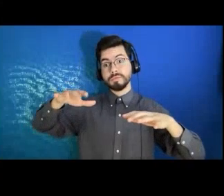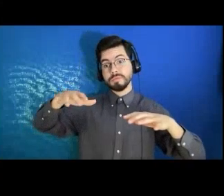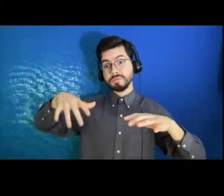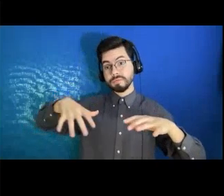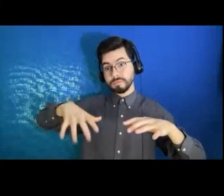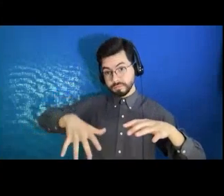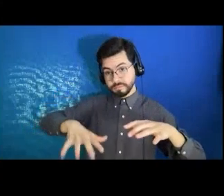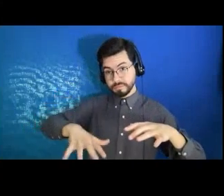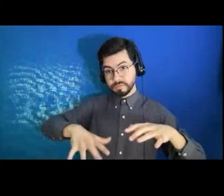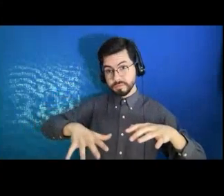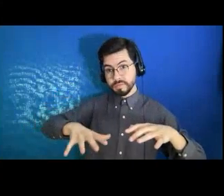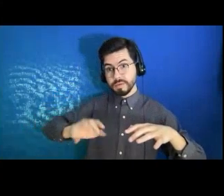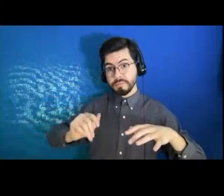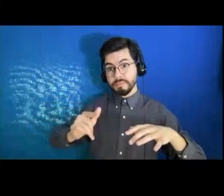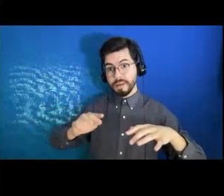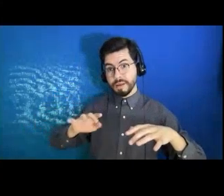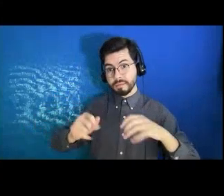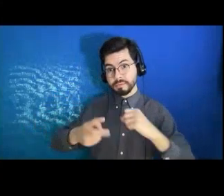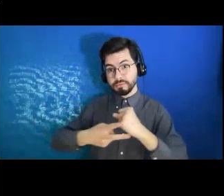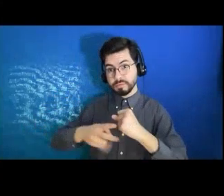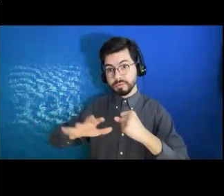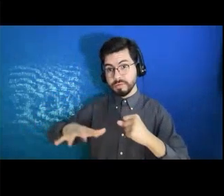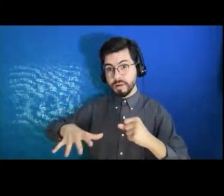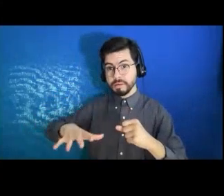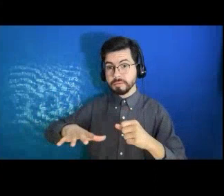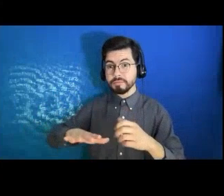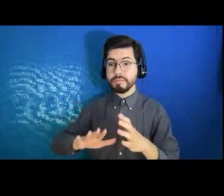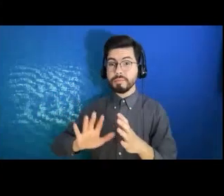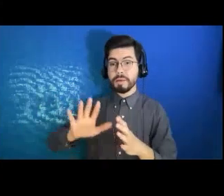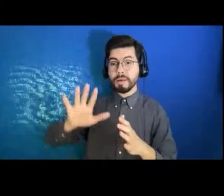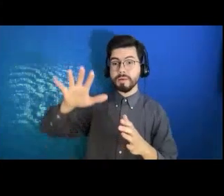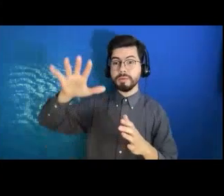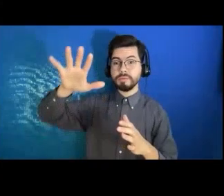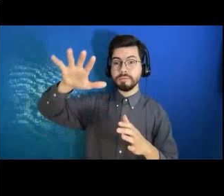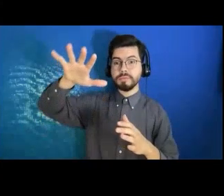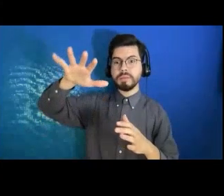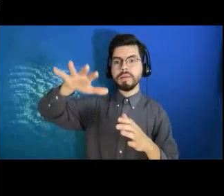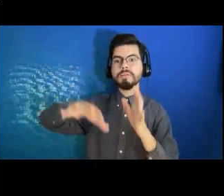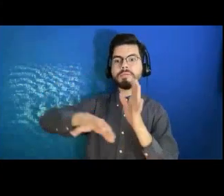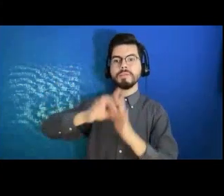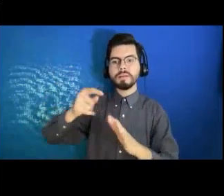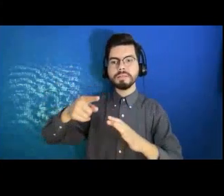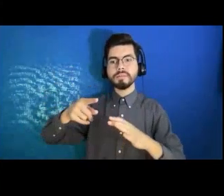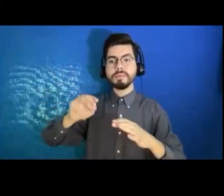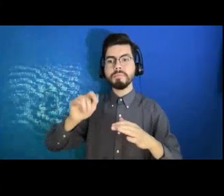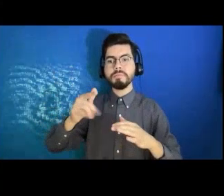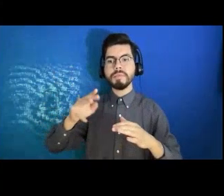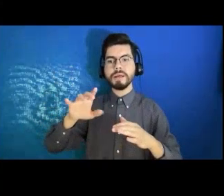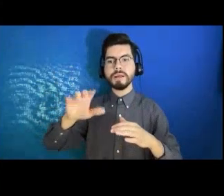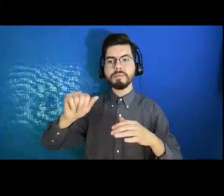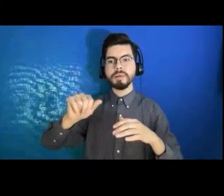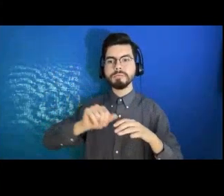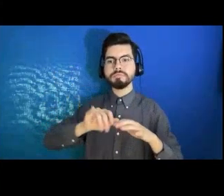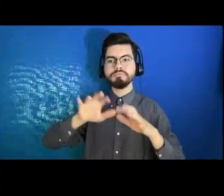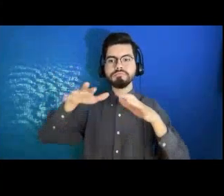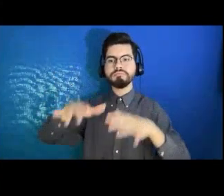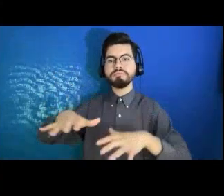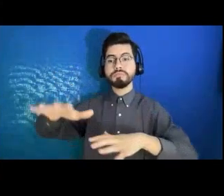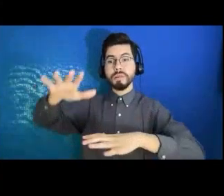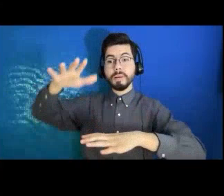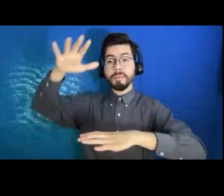back up to our stations. And we can use that to figure out where the top of that magma reservoir is. and what the properties of the top of the